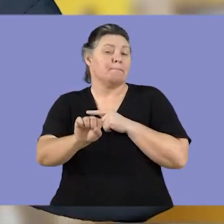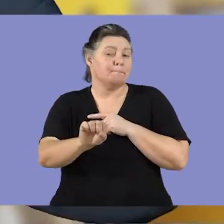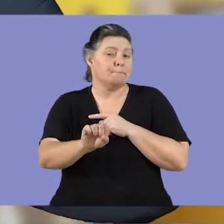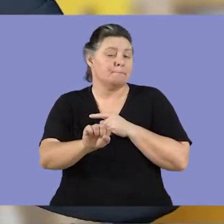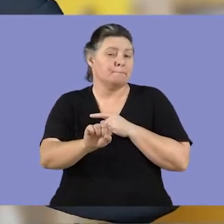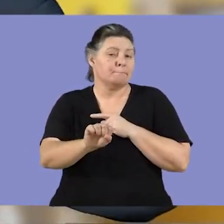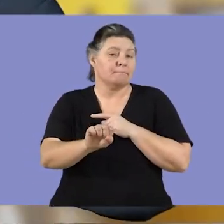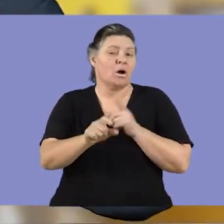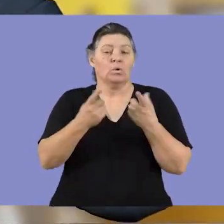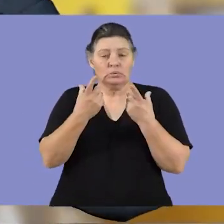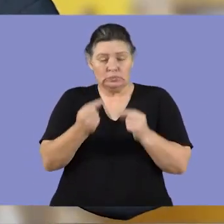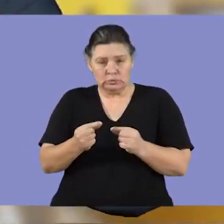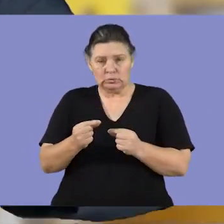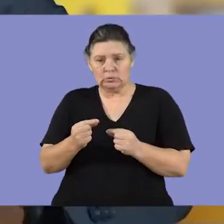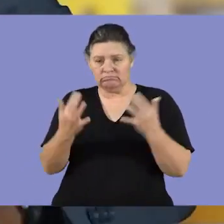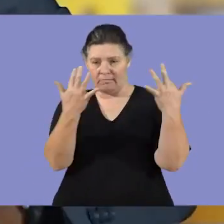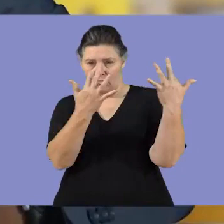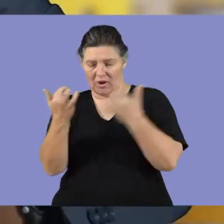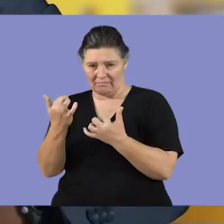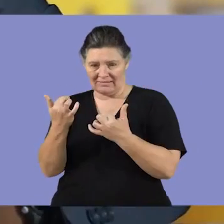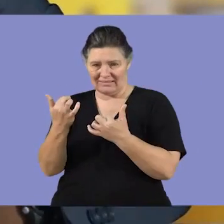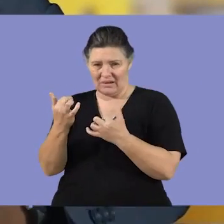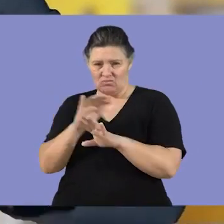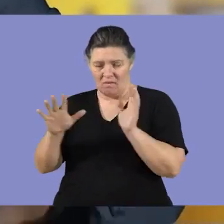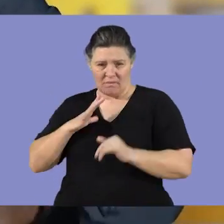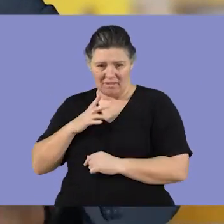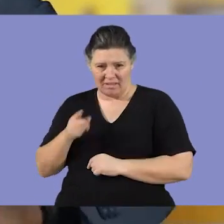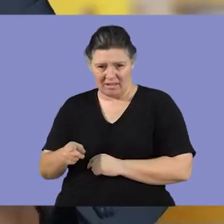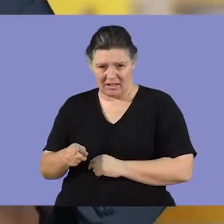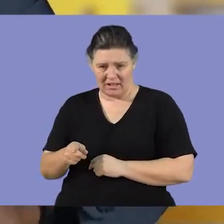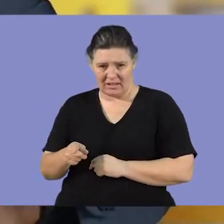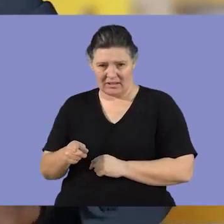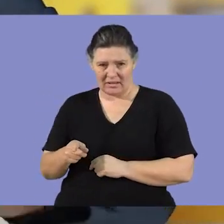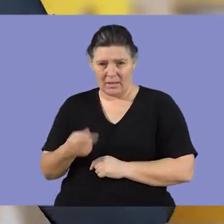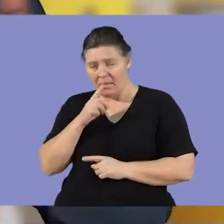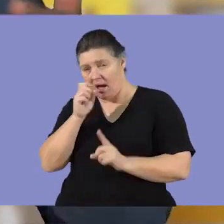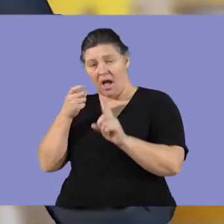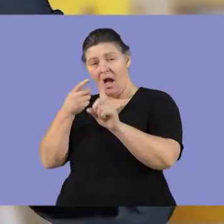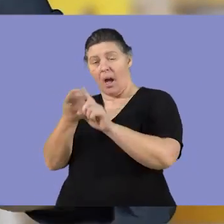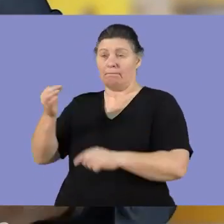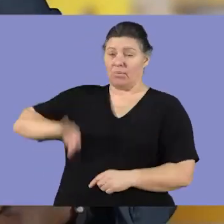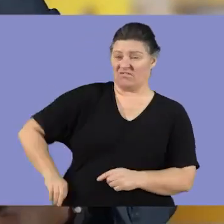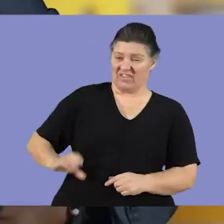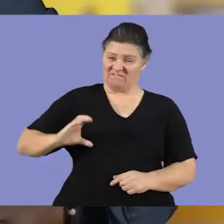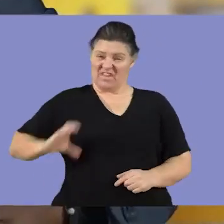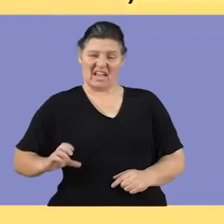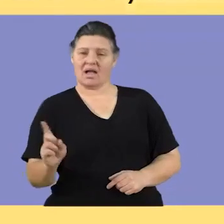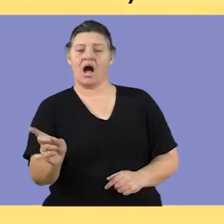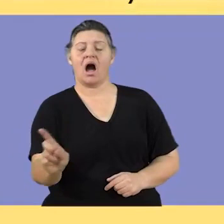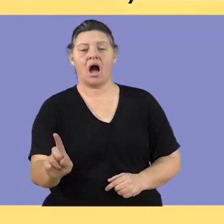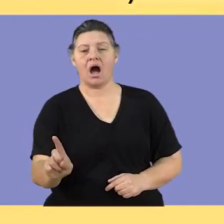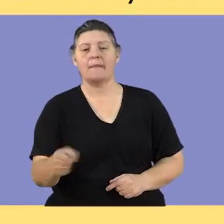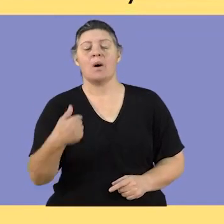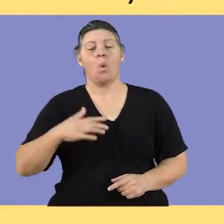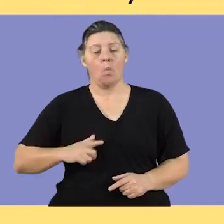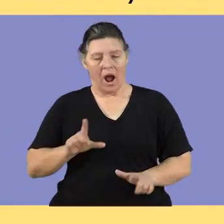that when people are doing their indigenous bookkeeping, their aim is not to make such huge profits, but